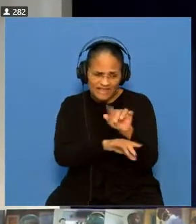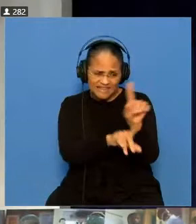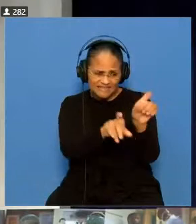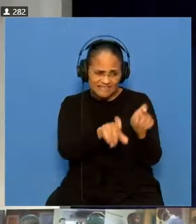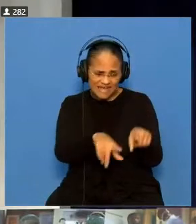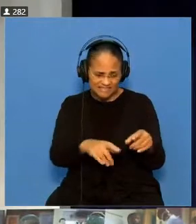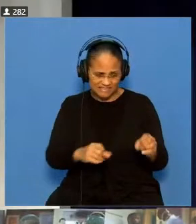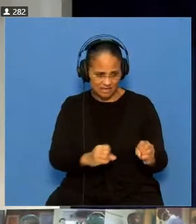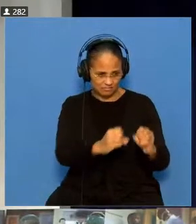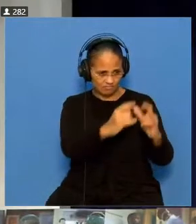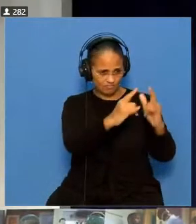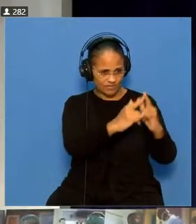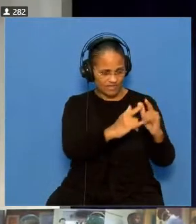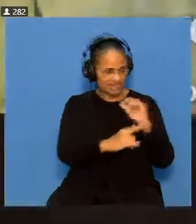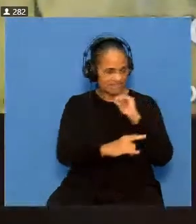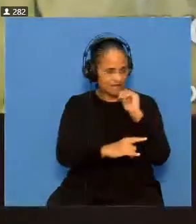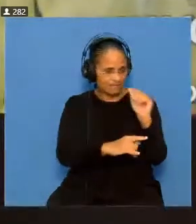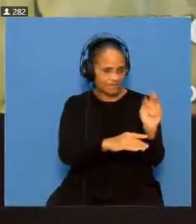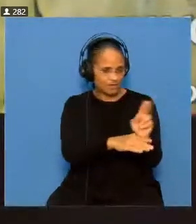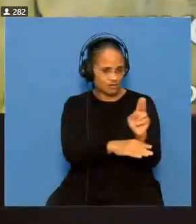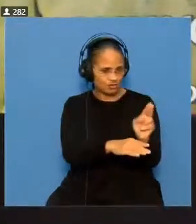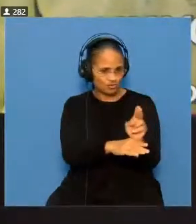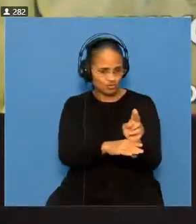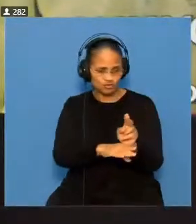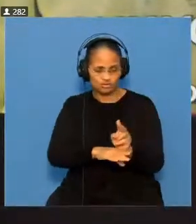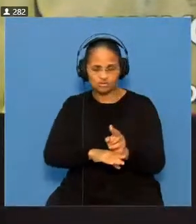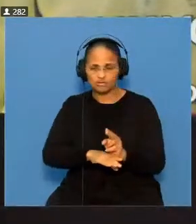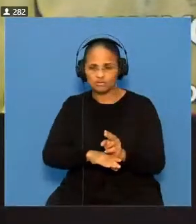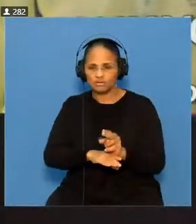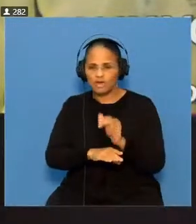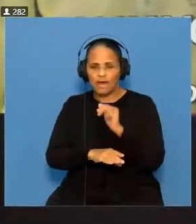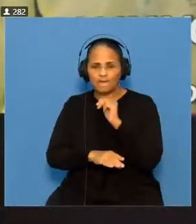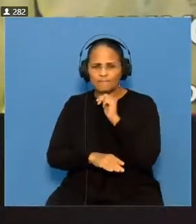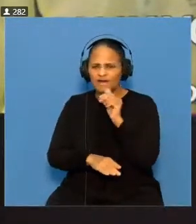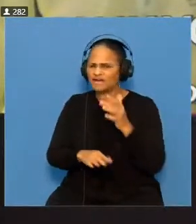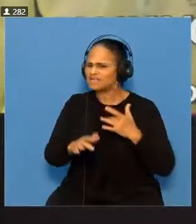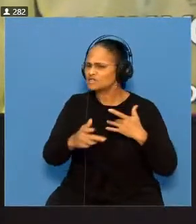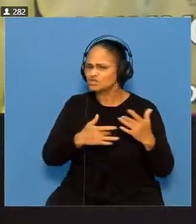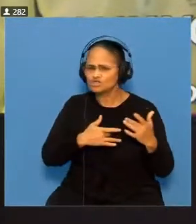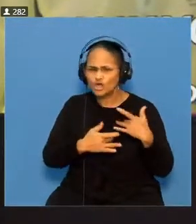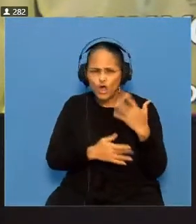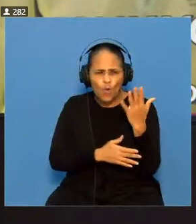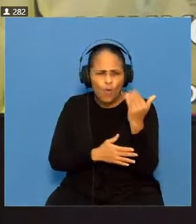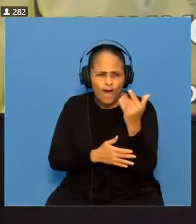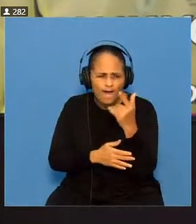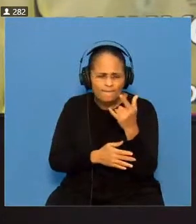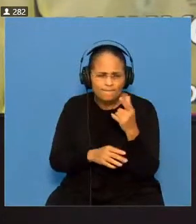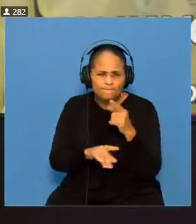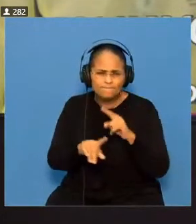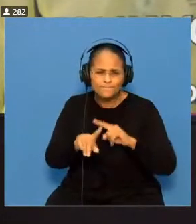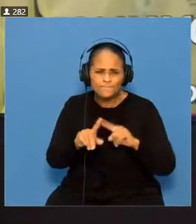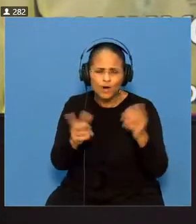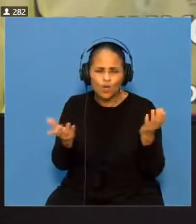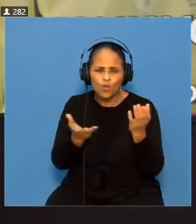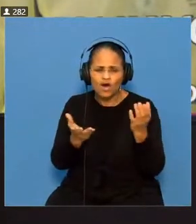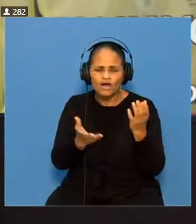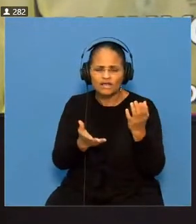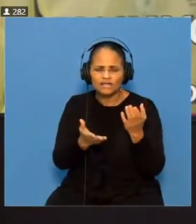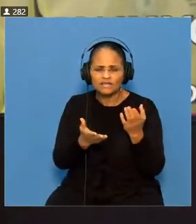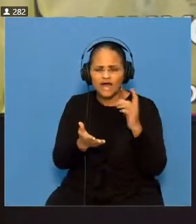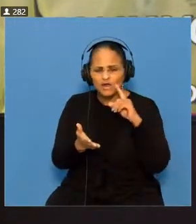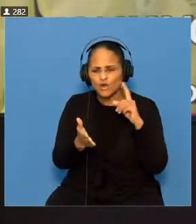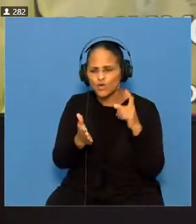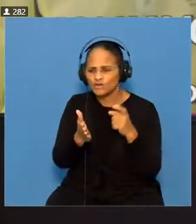sites are available and they're not being fully utilized? I'm not as concerned. What we did find is that prior to